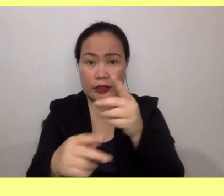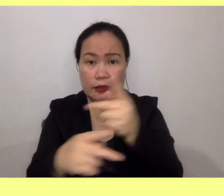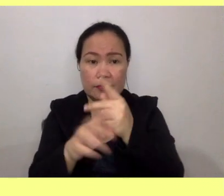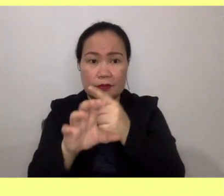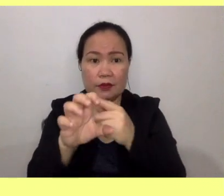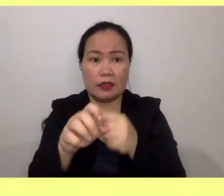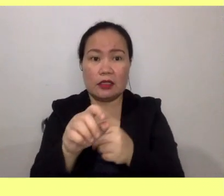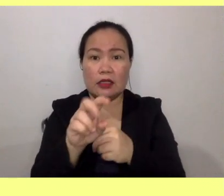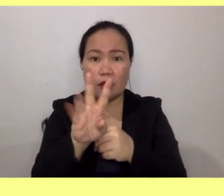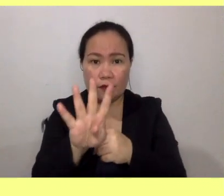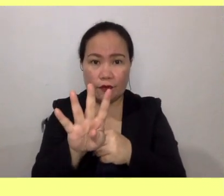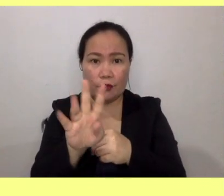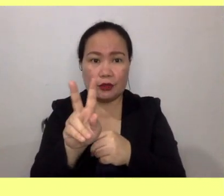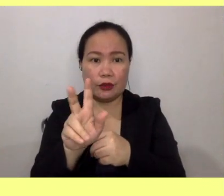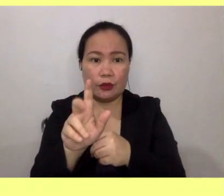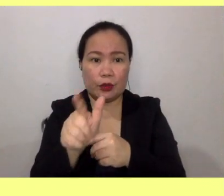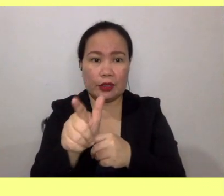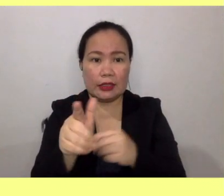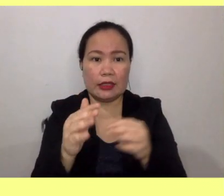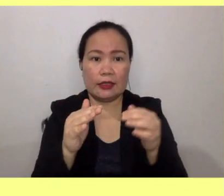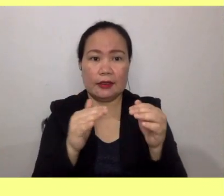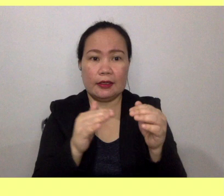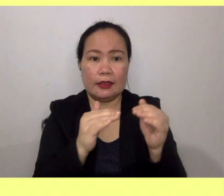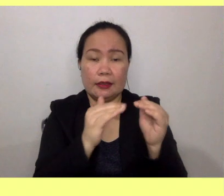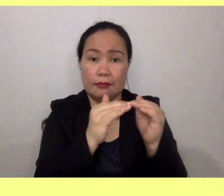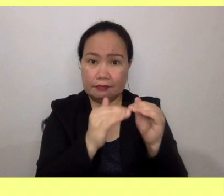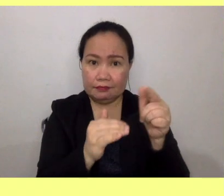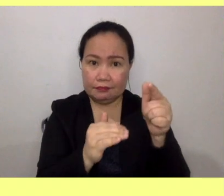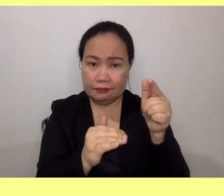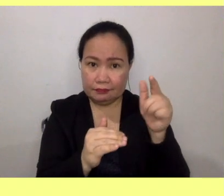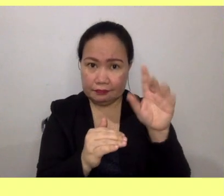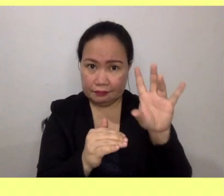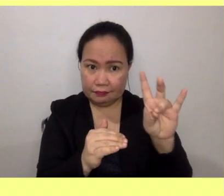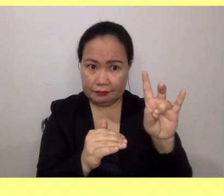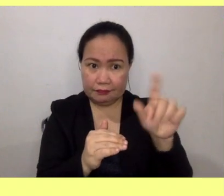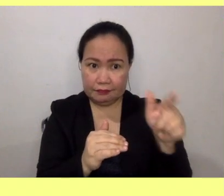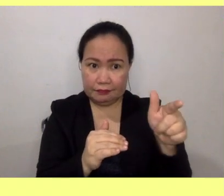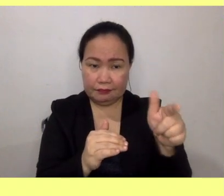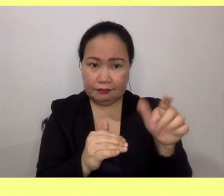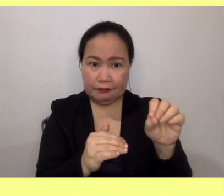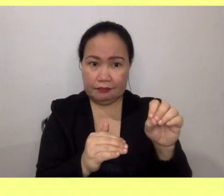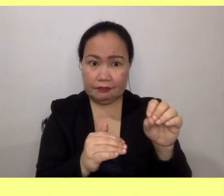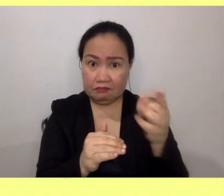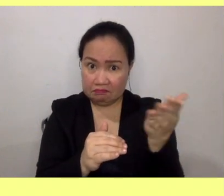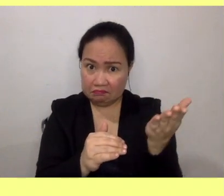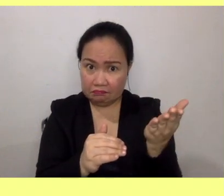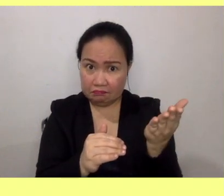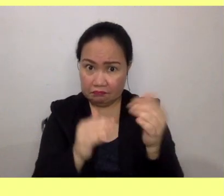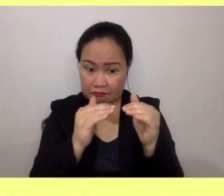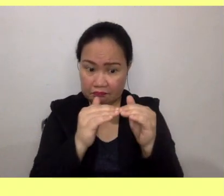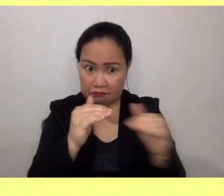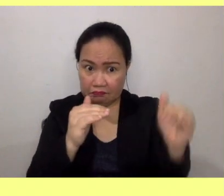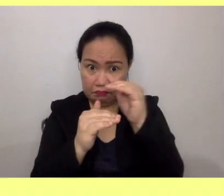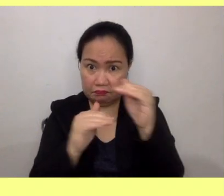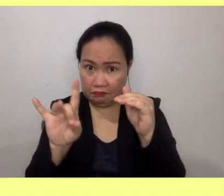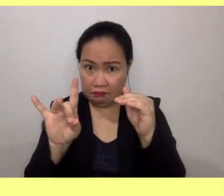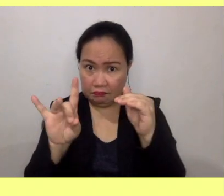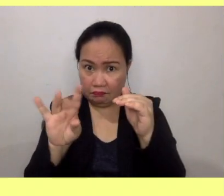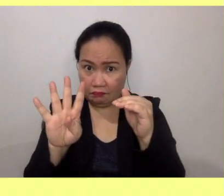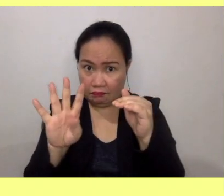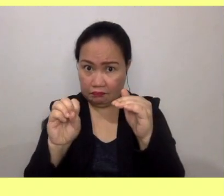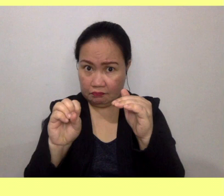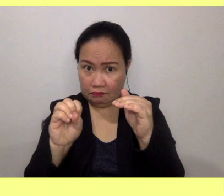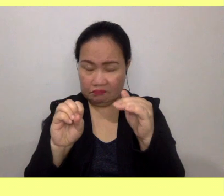will simplify. So, 300 plus 420, that is 720. Which is it greater than